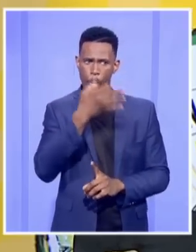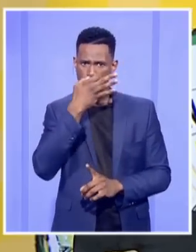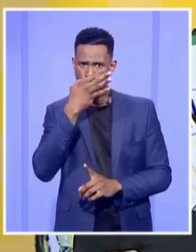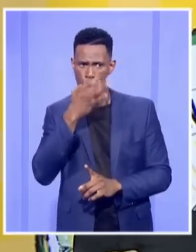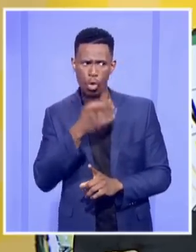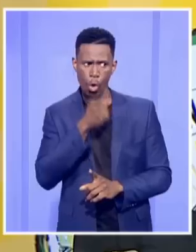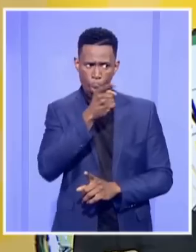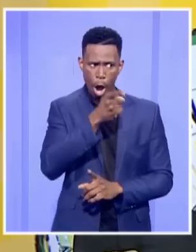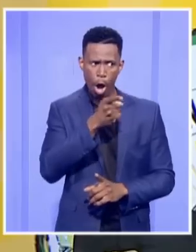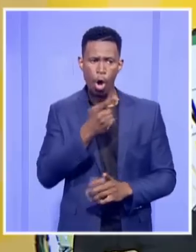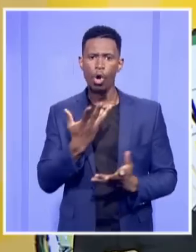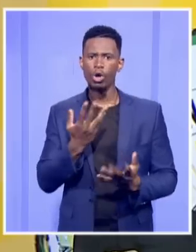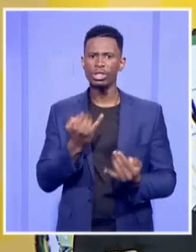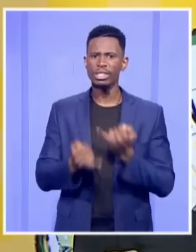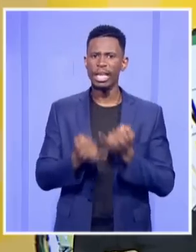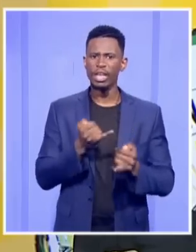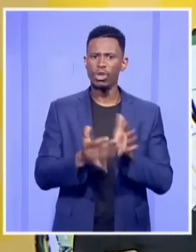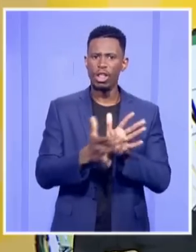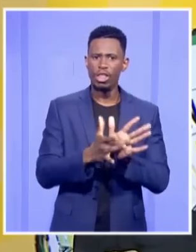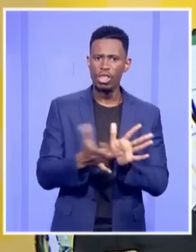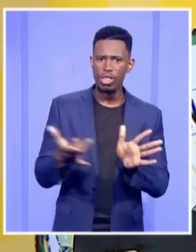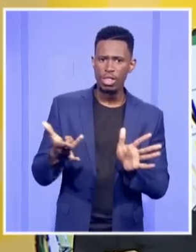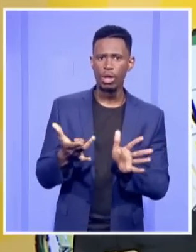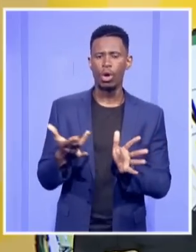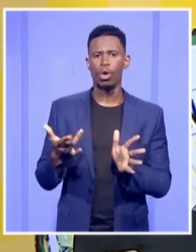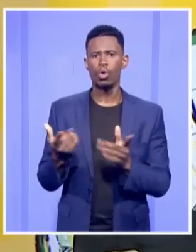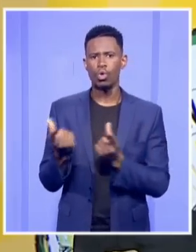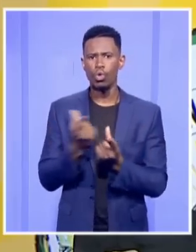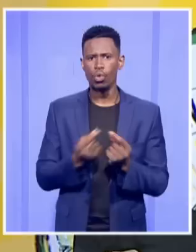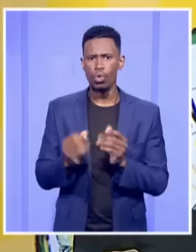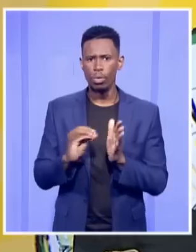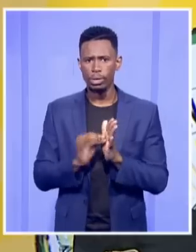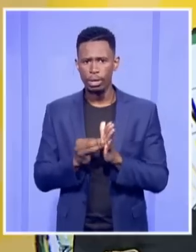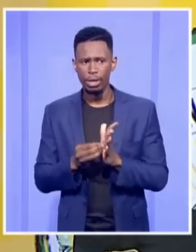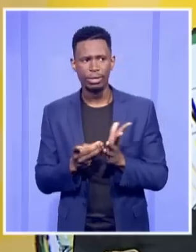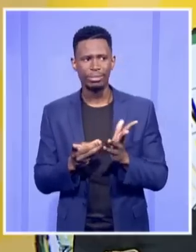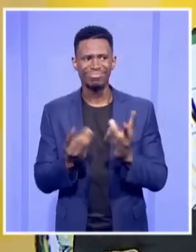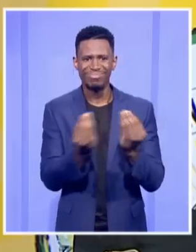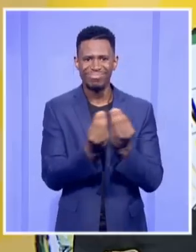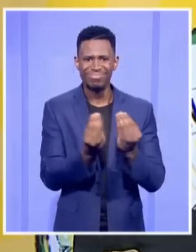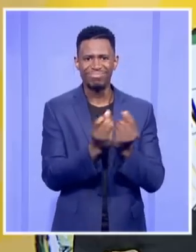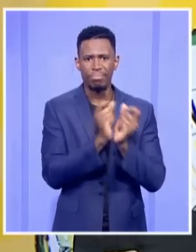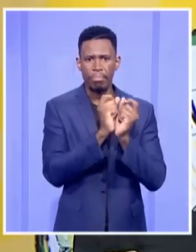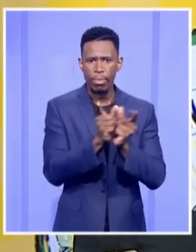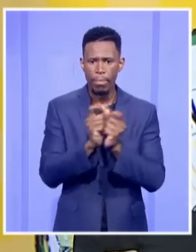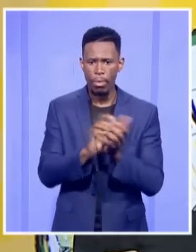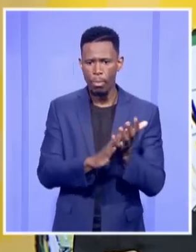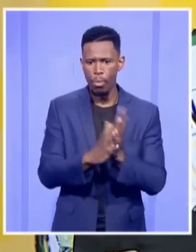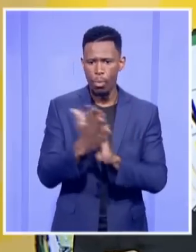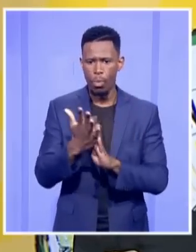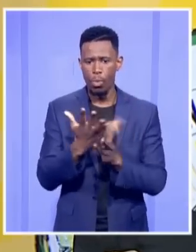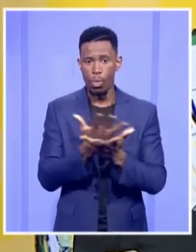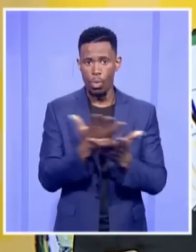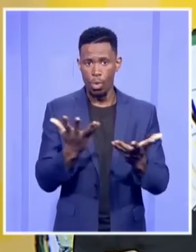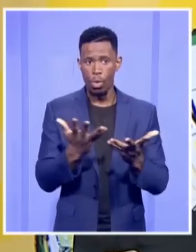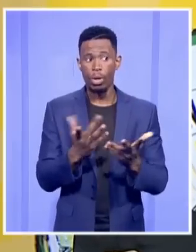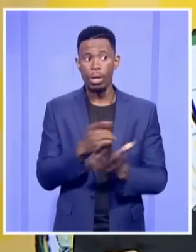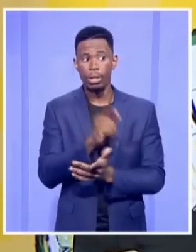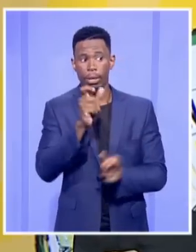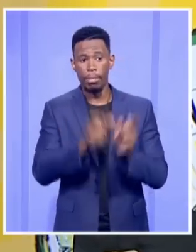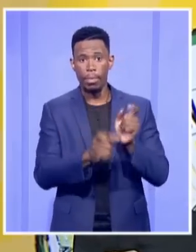of sexual harassment, acts of criminality and destruction of property. Very important for our